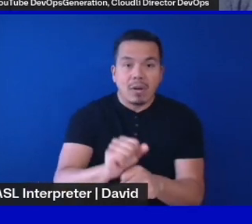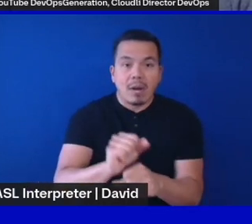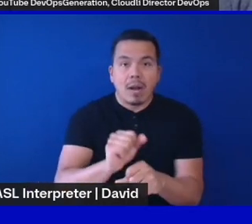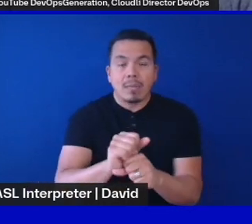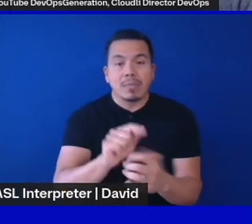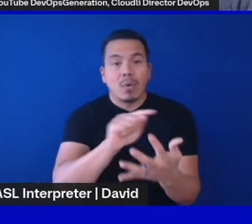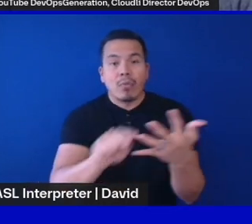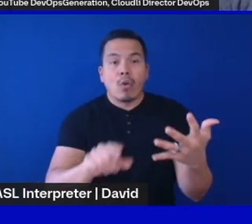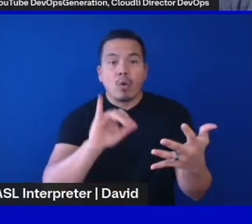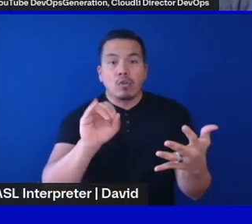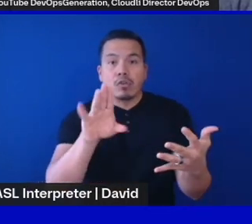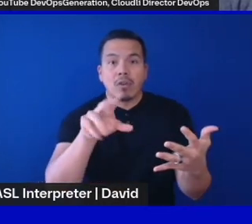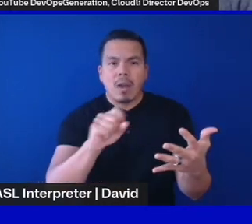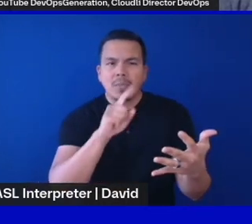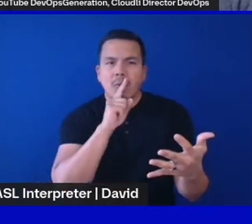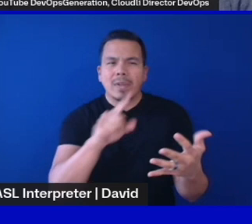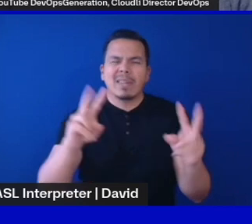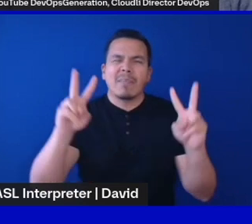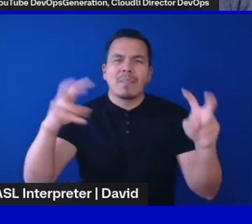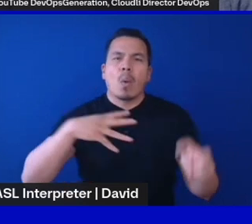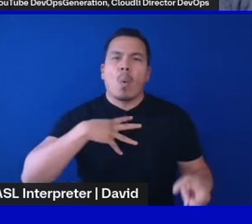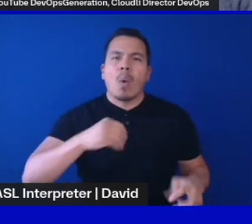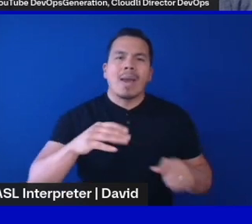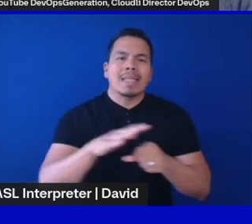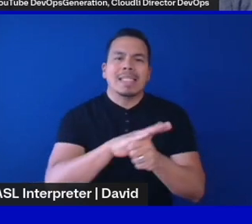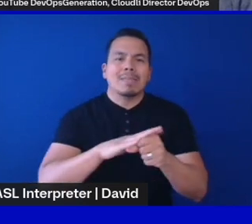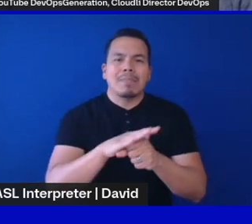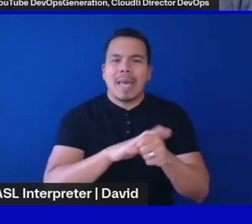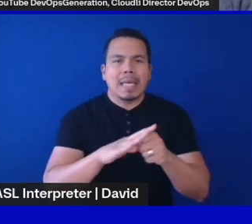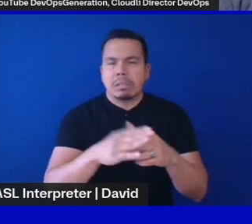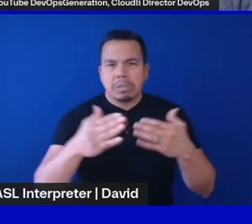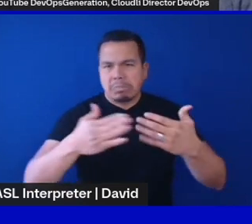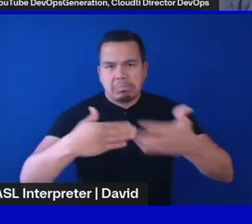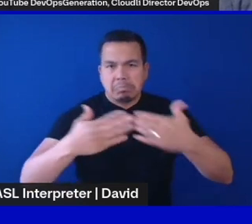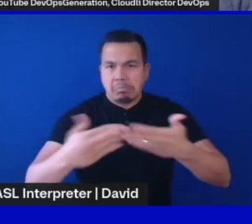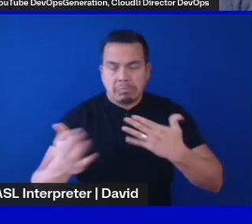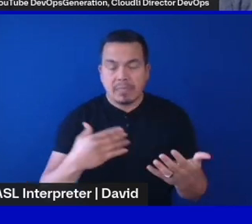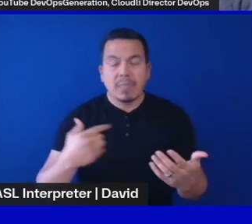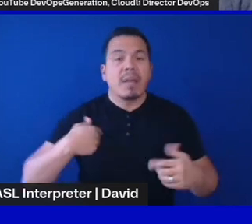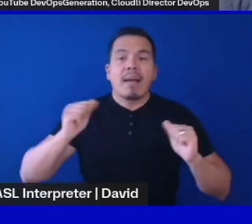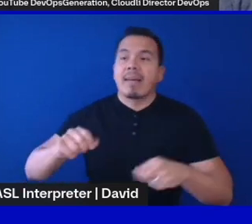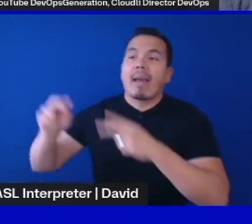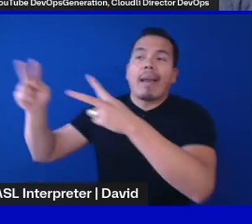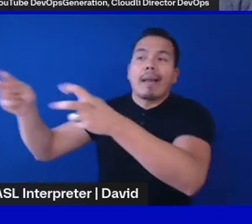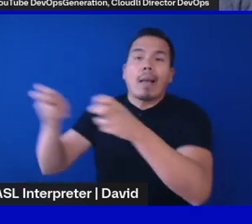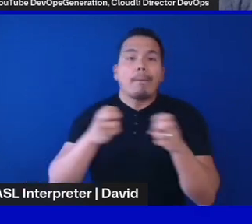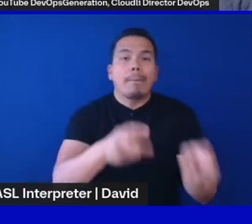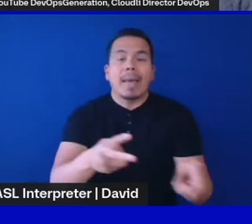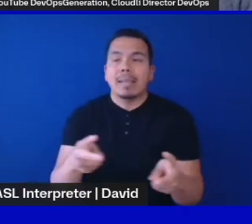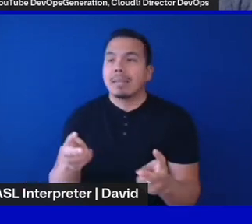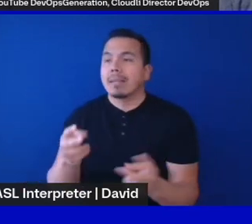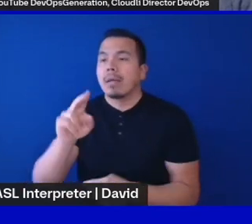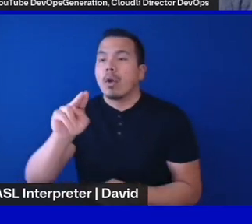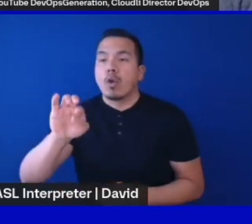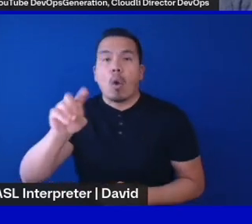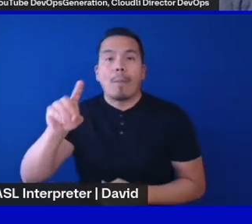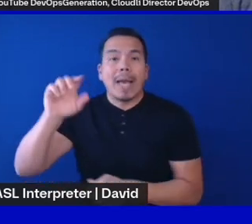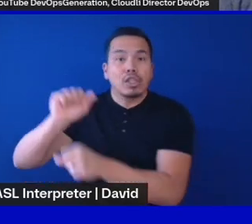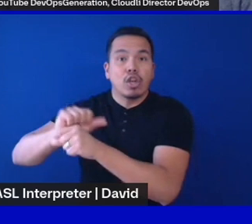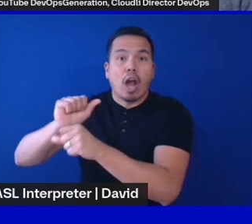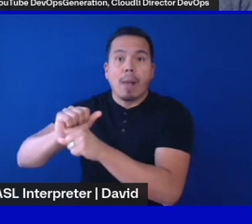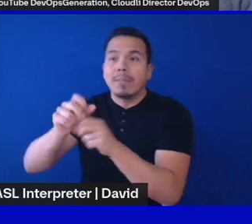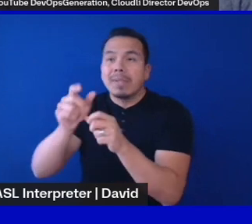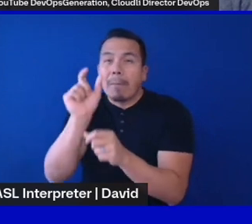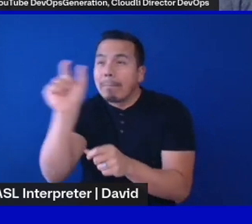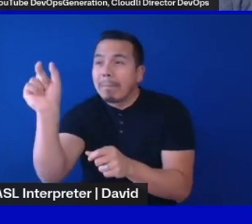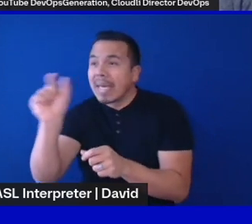are white space insensitive, which means that I can cut and paste bits and pieces of Nomad jobs. I'm not starting a